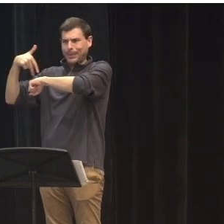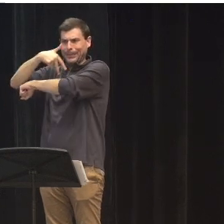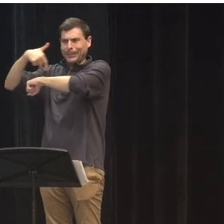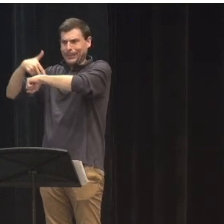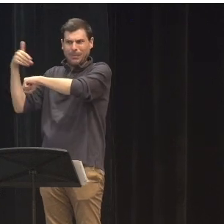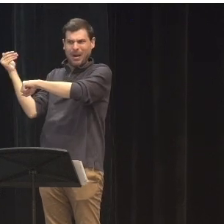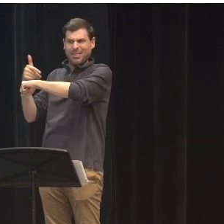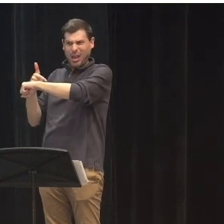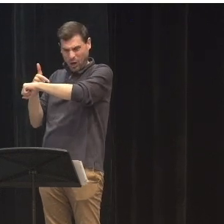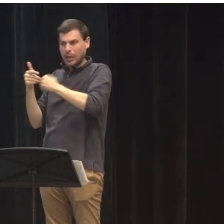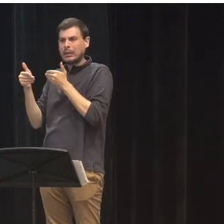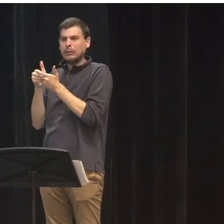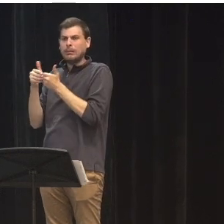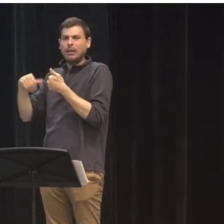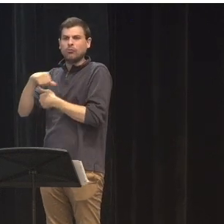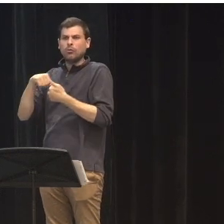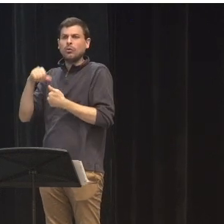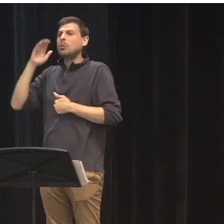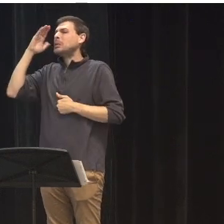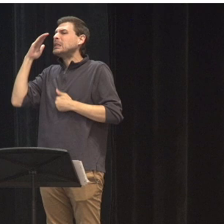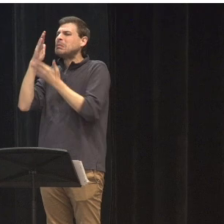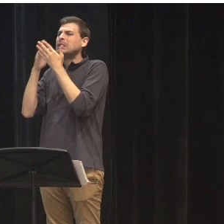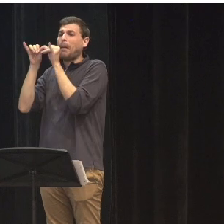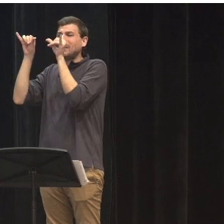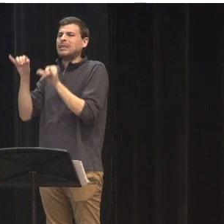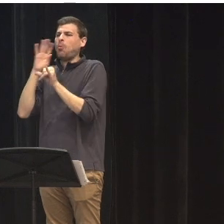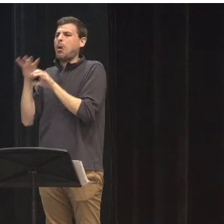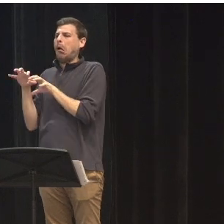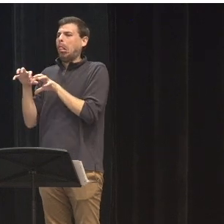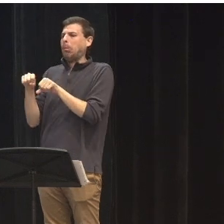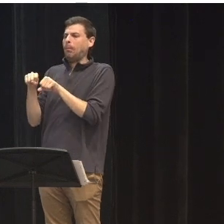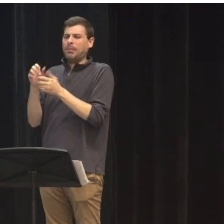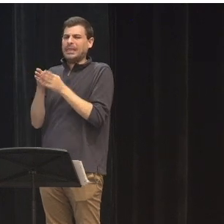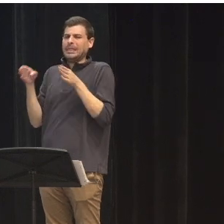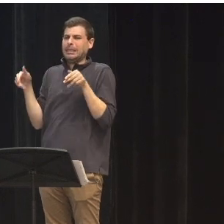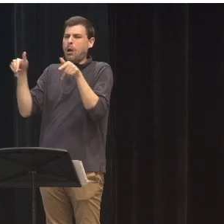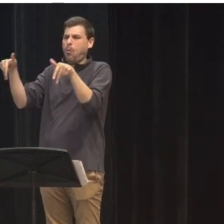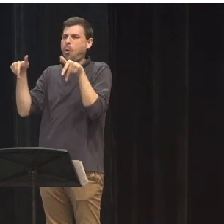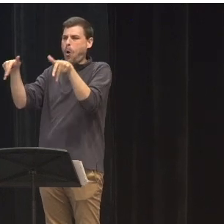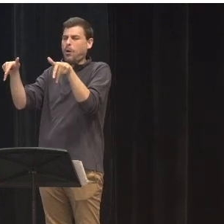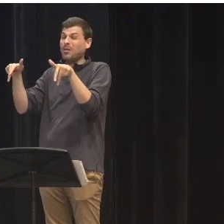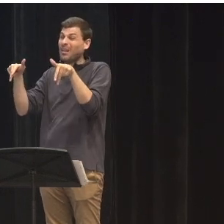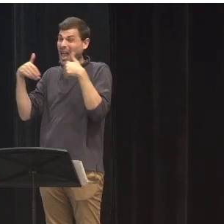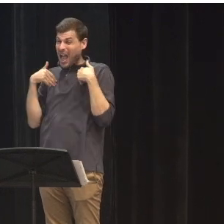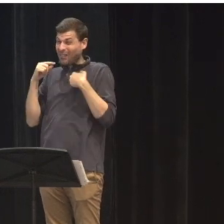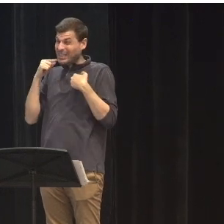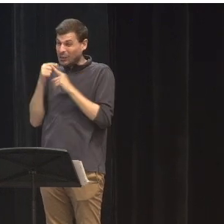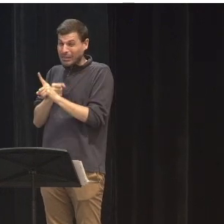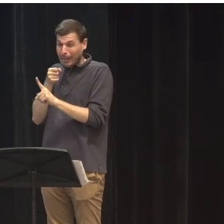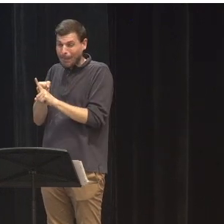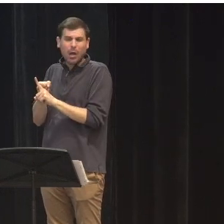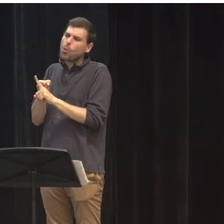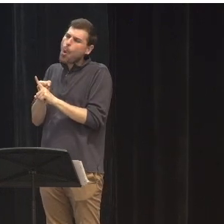the conclusion that the system, although it would occupy some portions of the sidewalk, wouldn't significantly impact